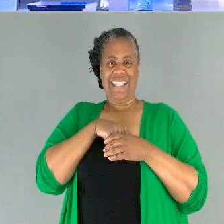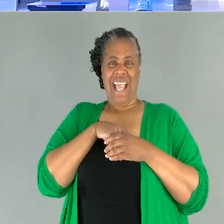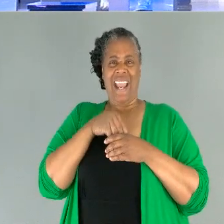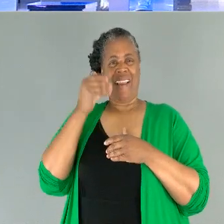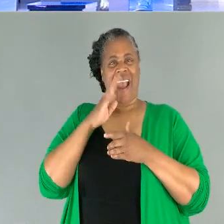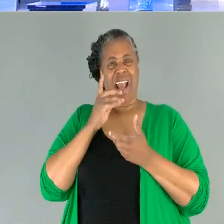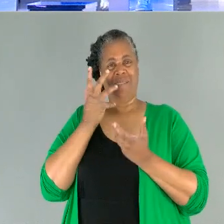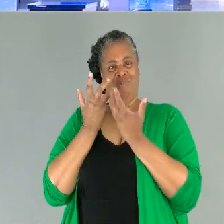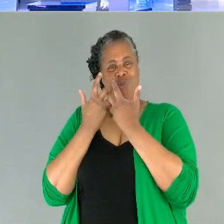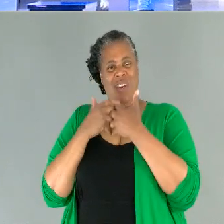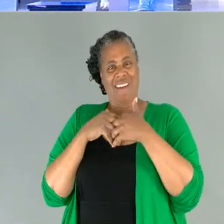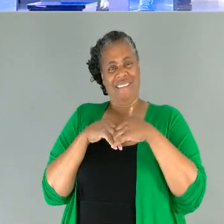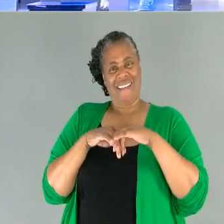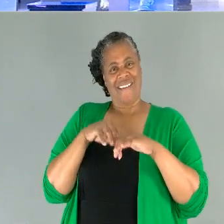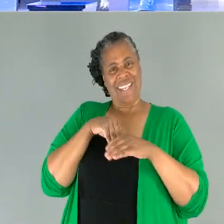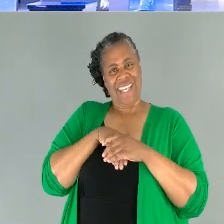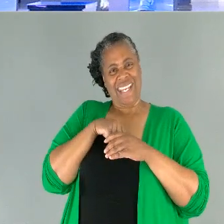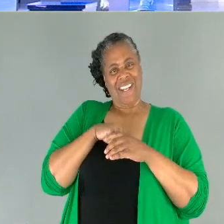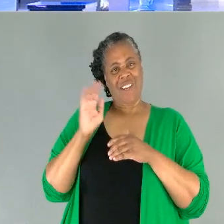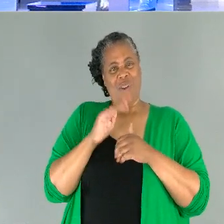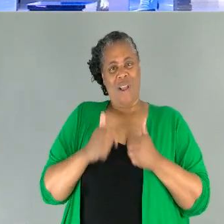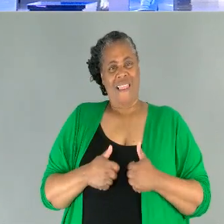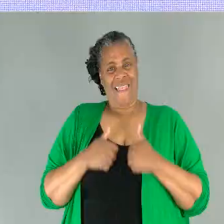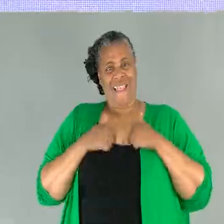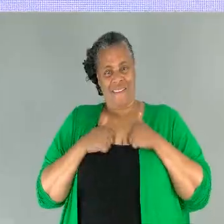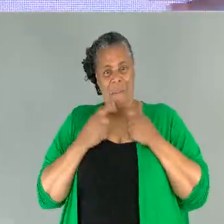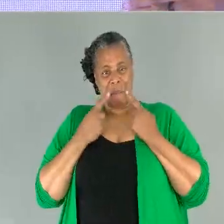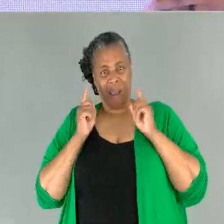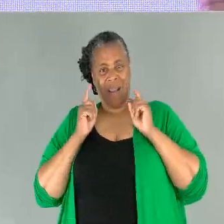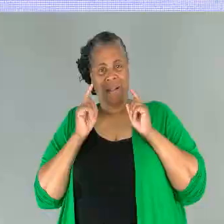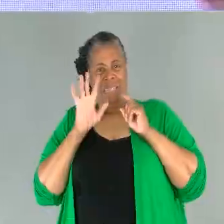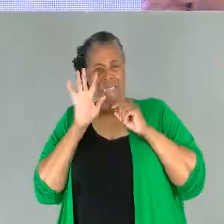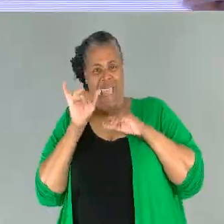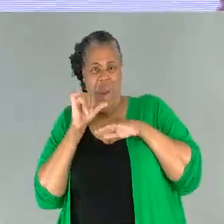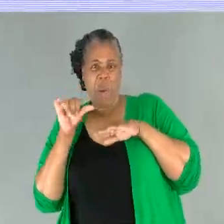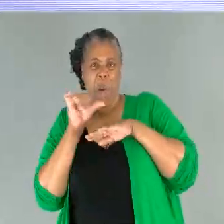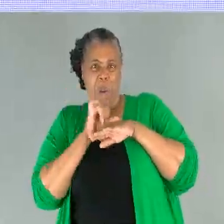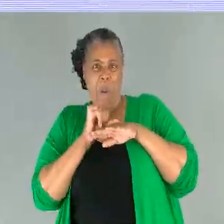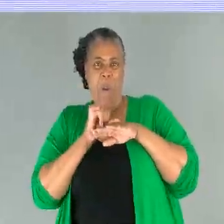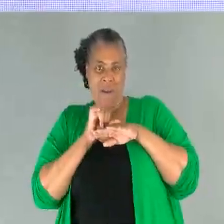that God is doing in you, because that anointing will